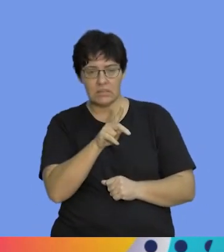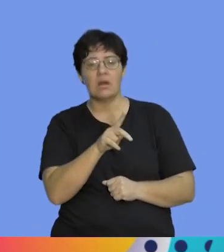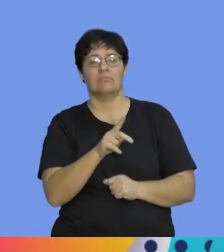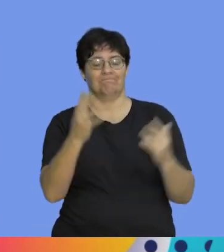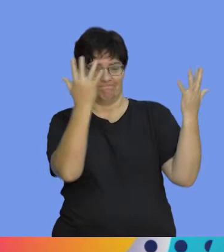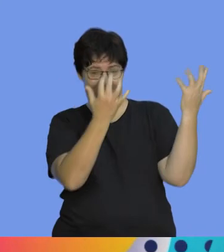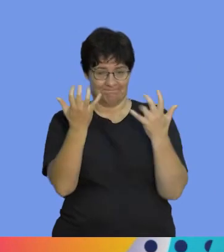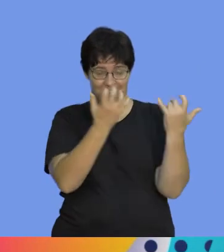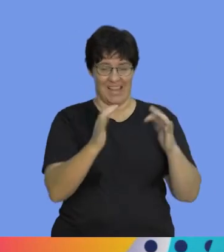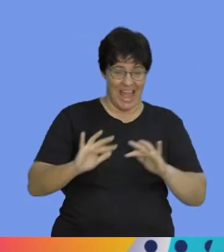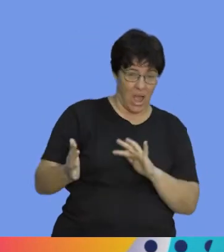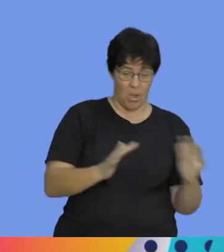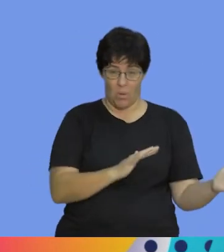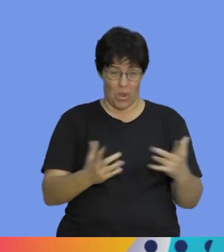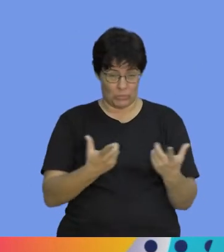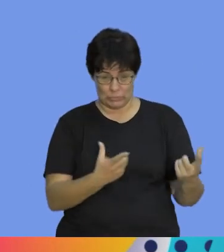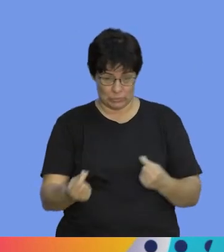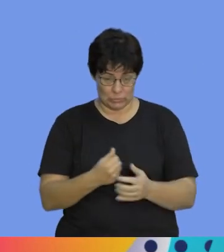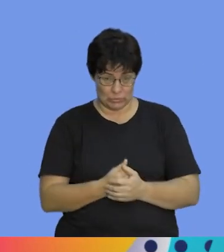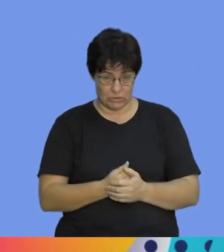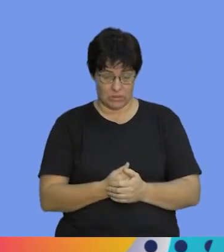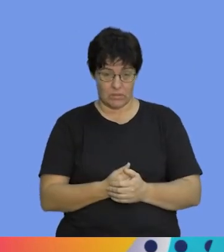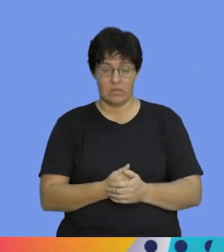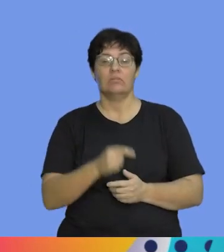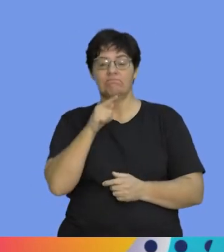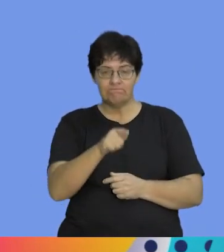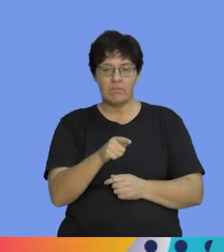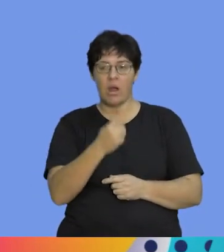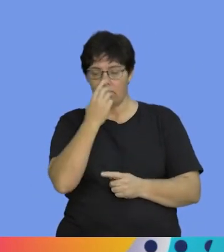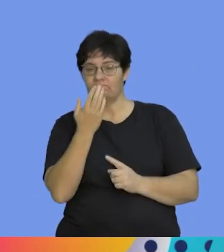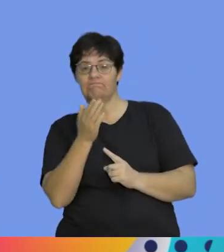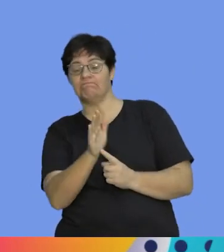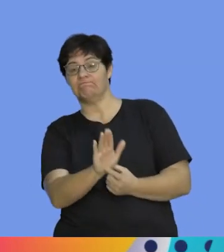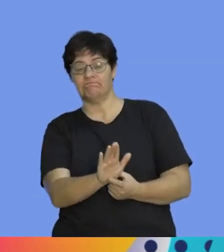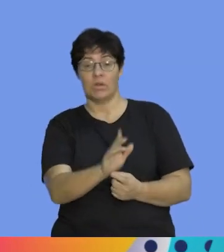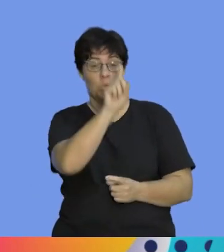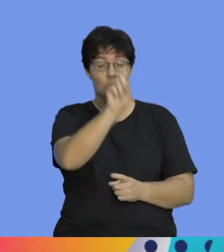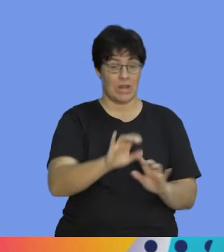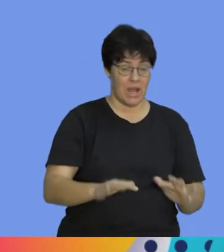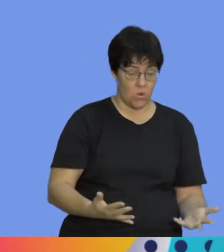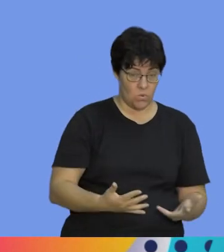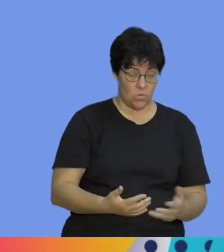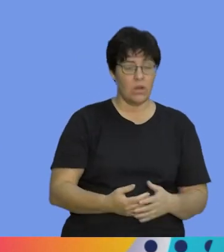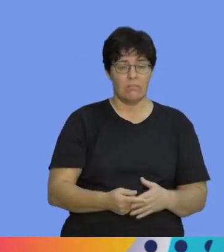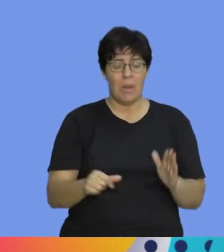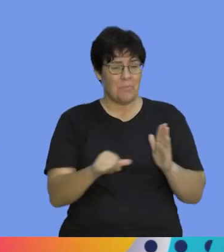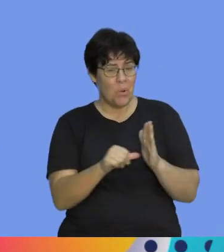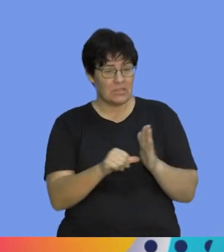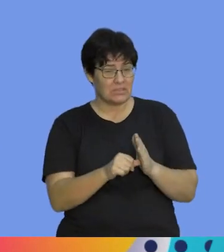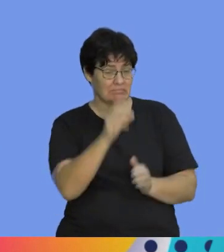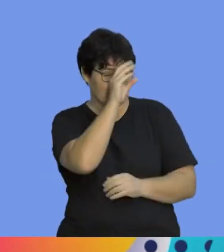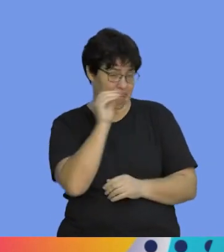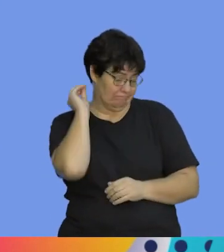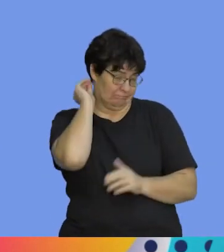stoichiometric calculations and maybe discuss a way in which we approach these questions and what are some of the very important things that we need to pay